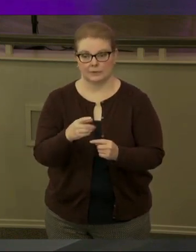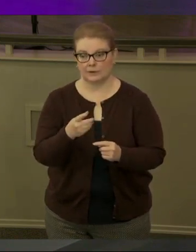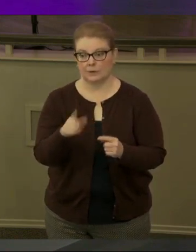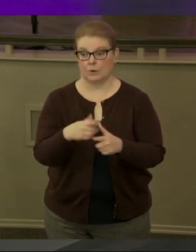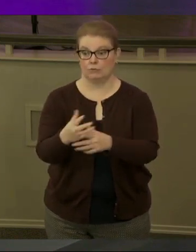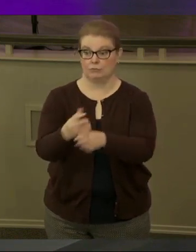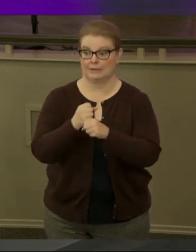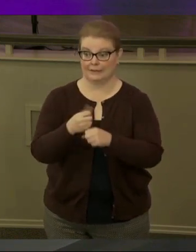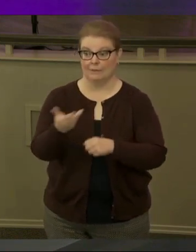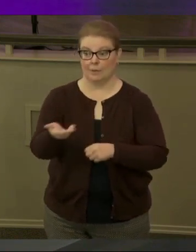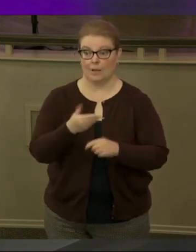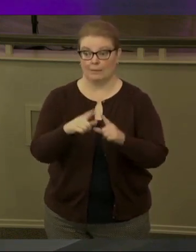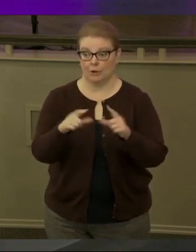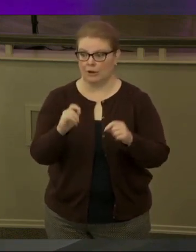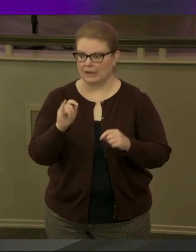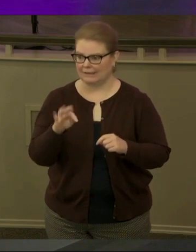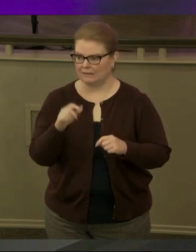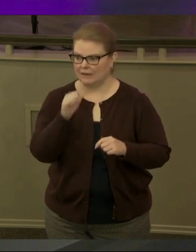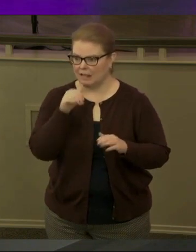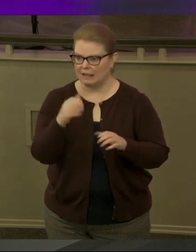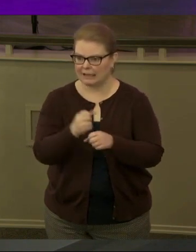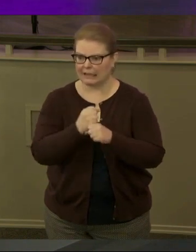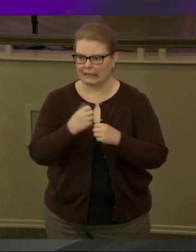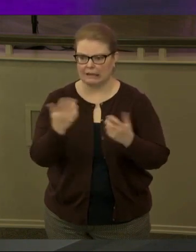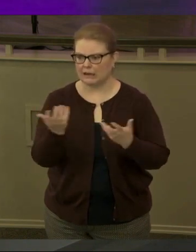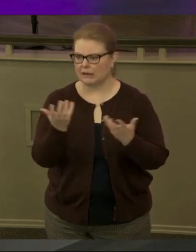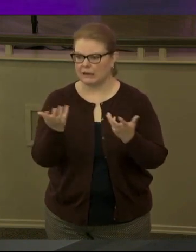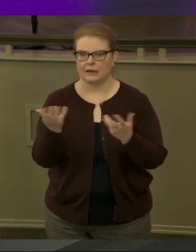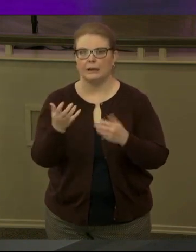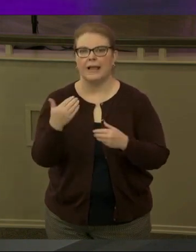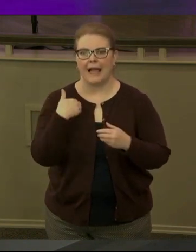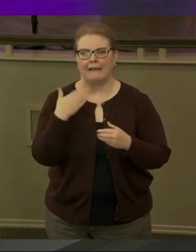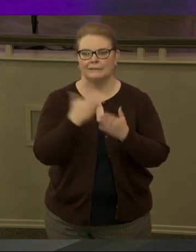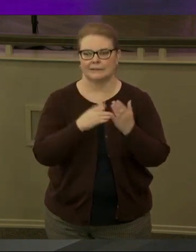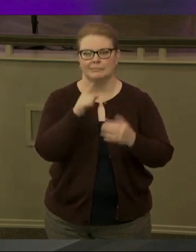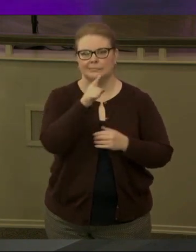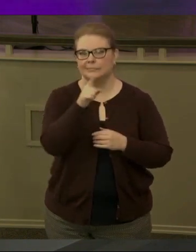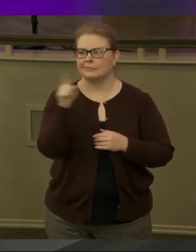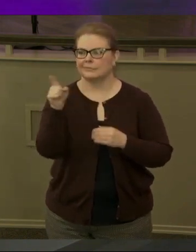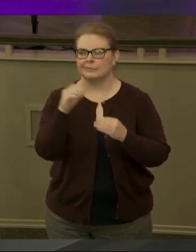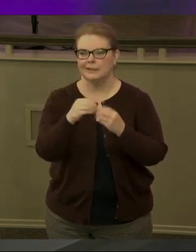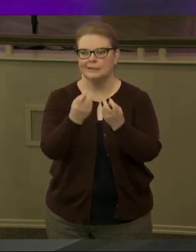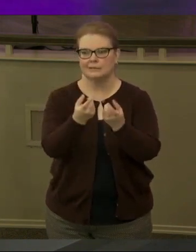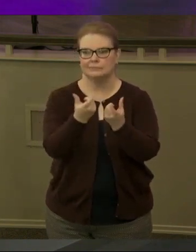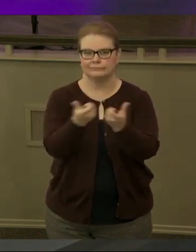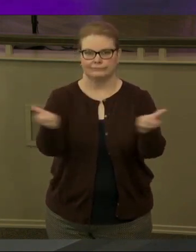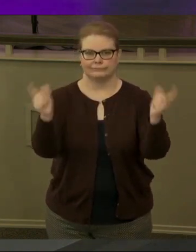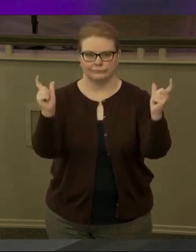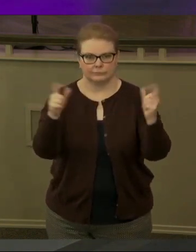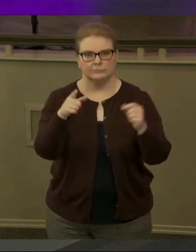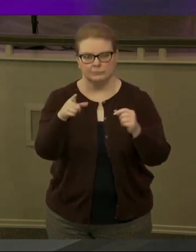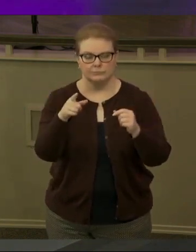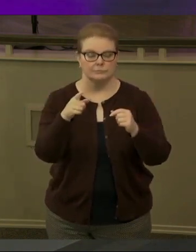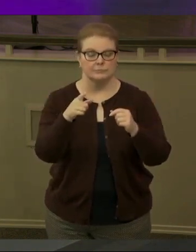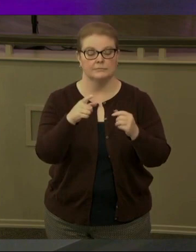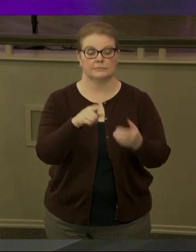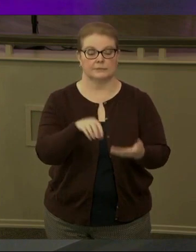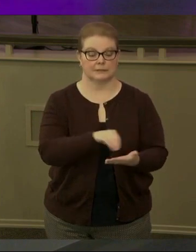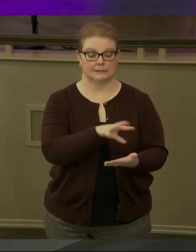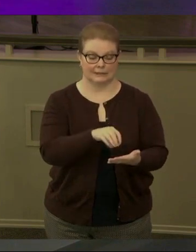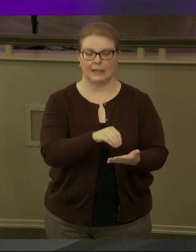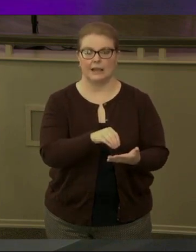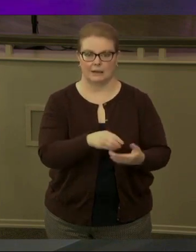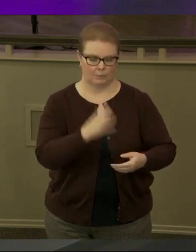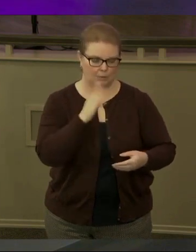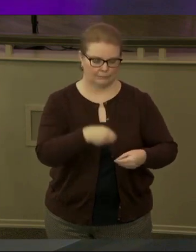came in. If you didn't get a welcome card, there are some out in the concourse, and so you can just scan in. Get connected to Church Center. It's got all of